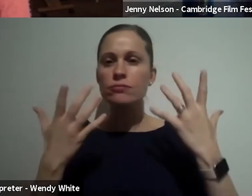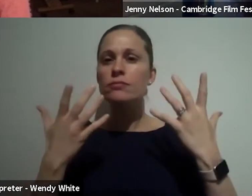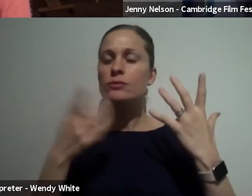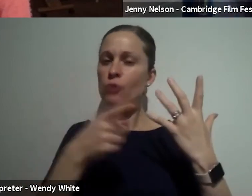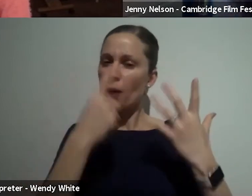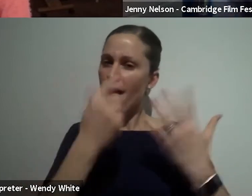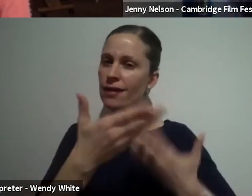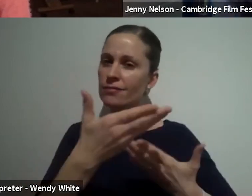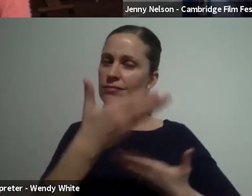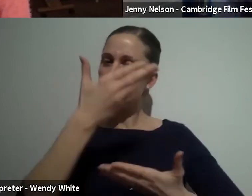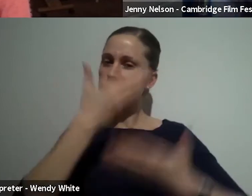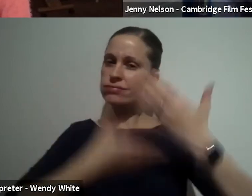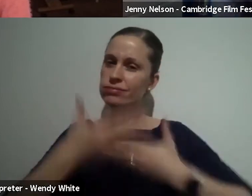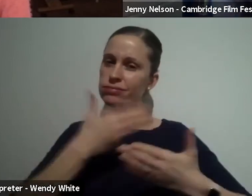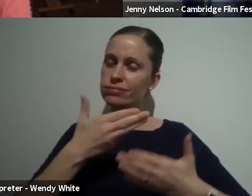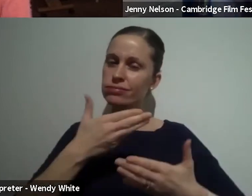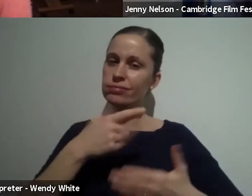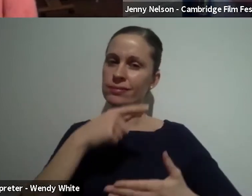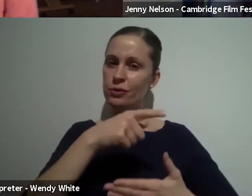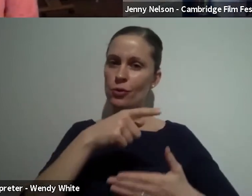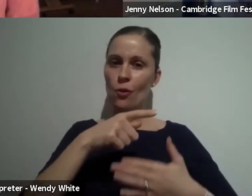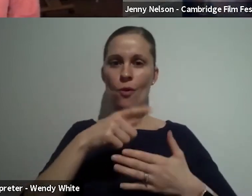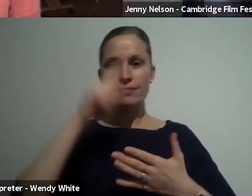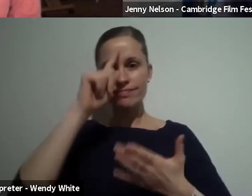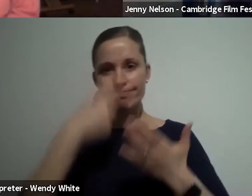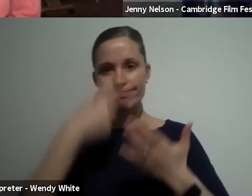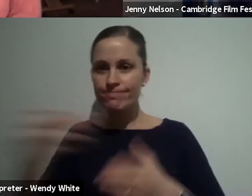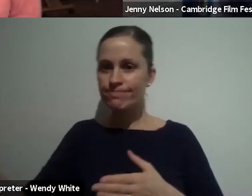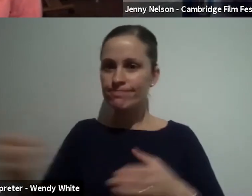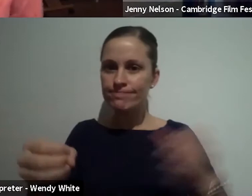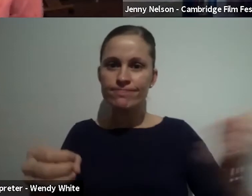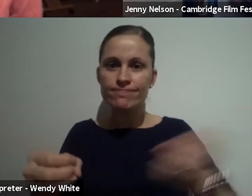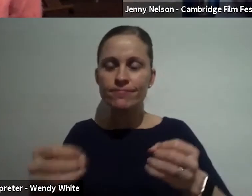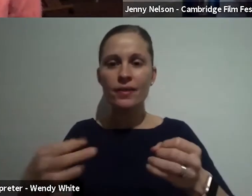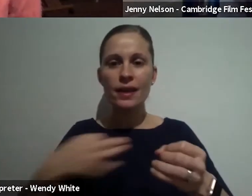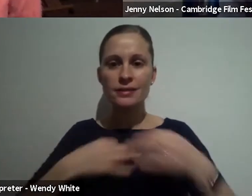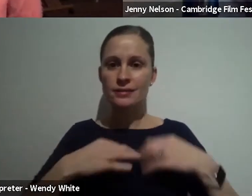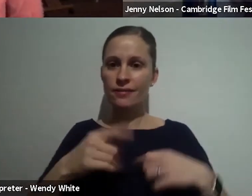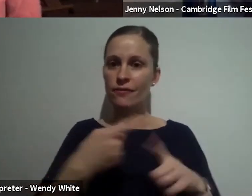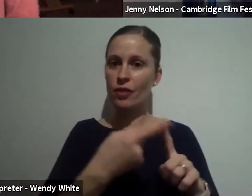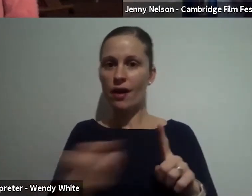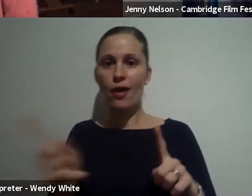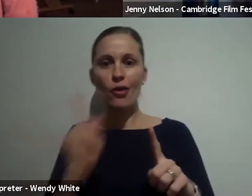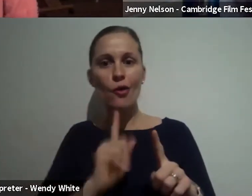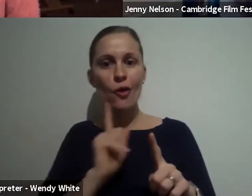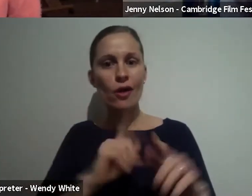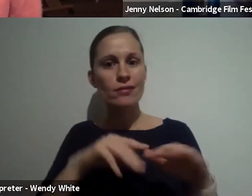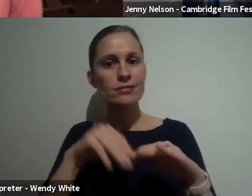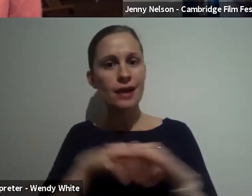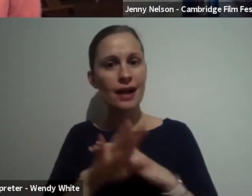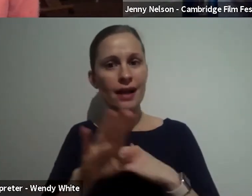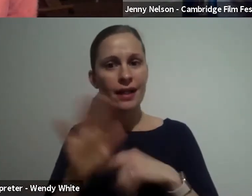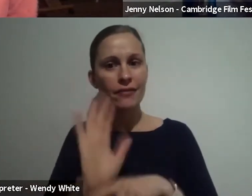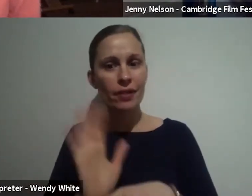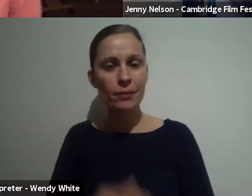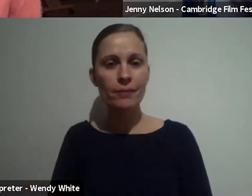about, talk us through the casting process for her and for the other girls in the cast? Yes.